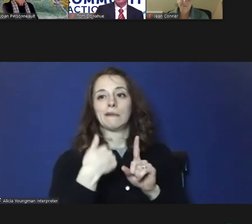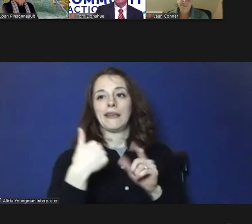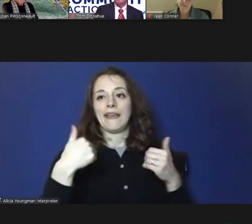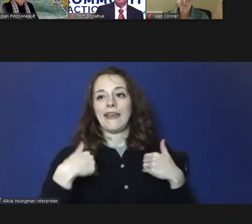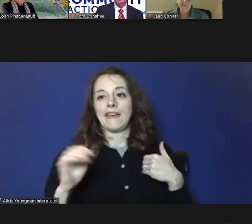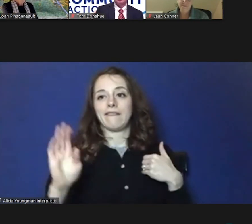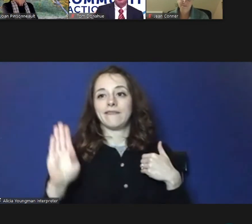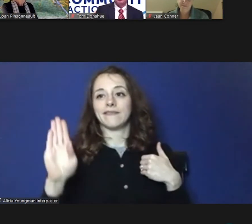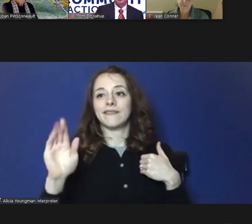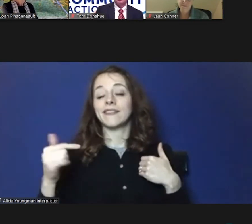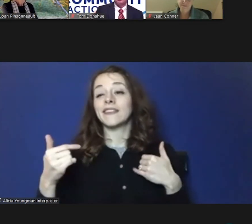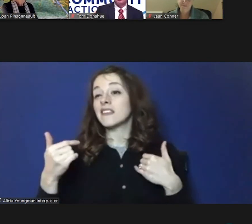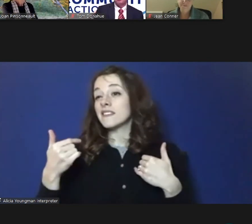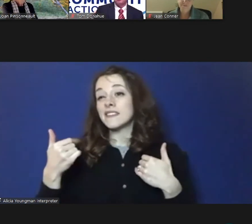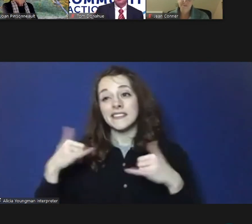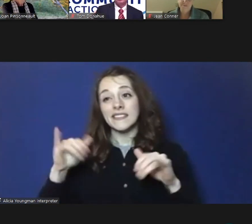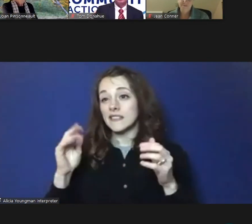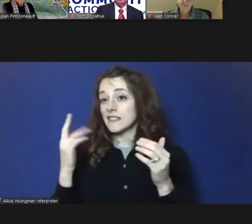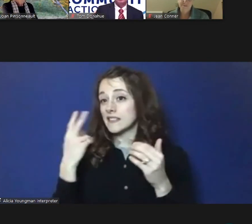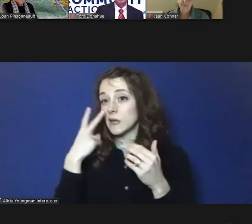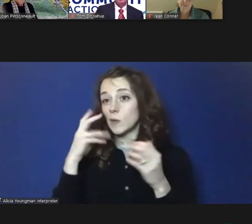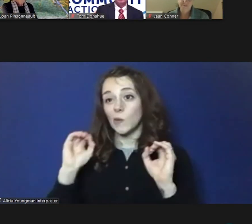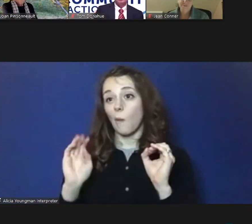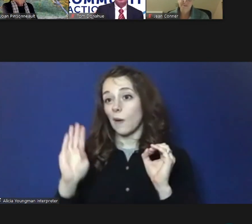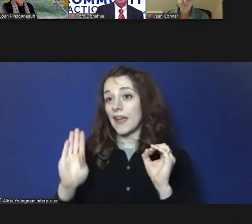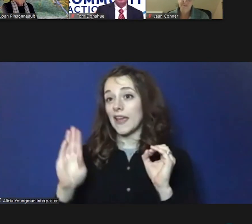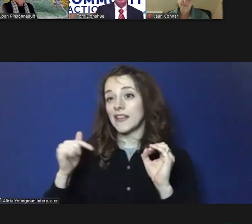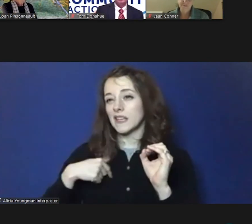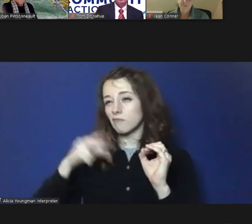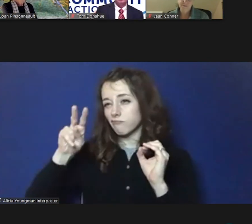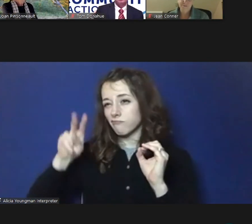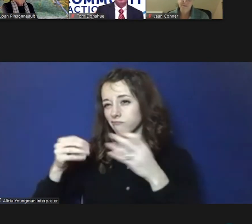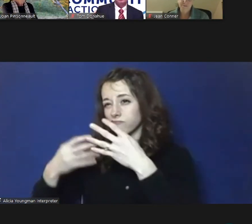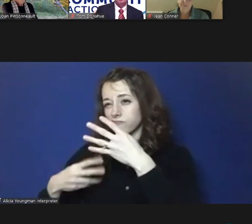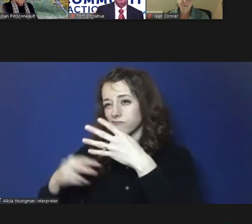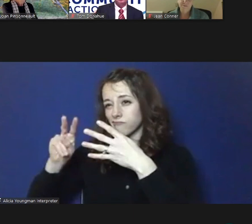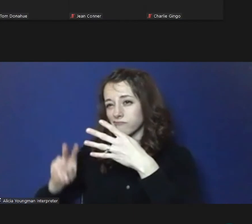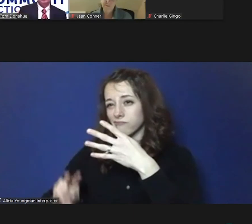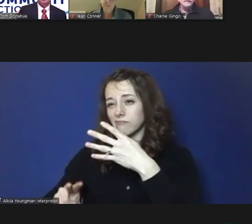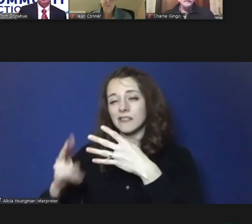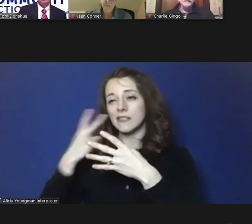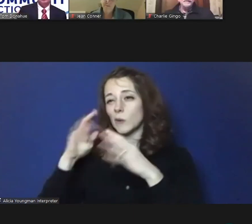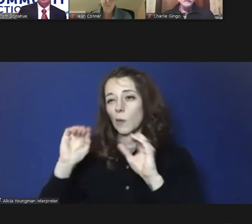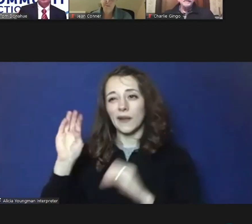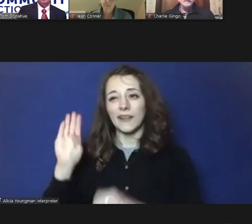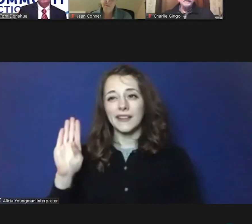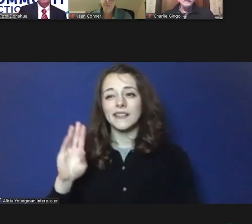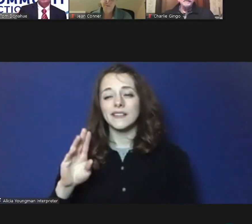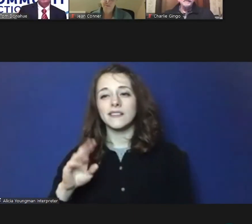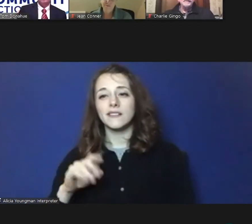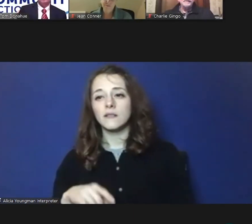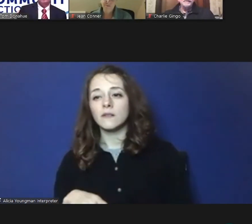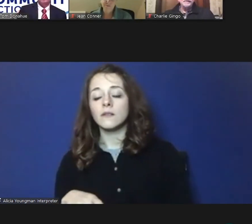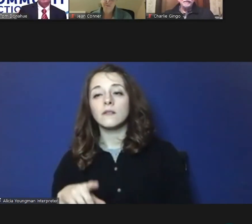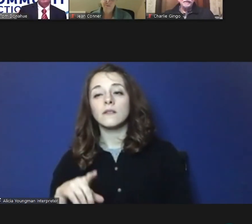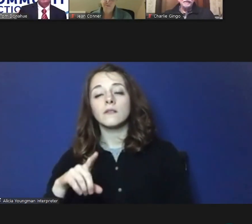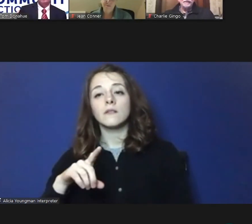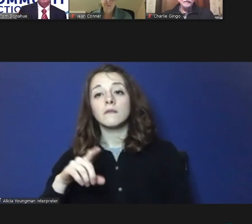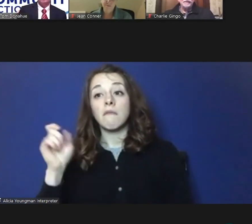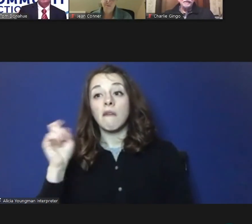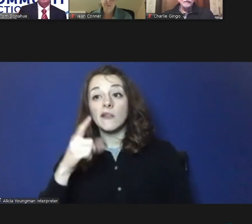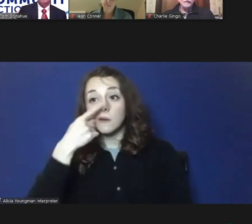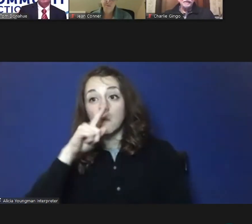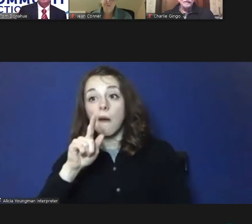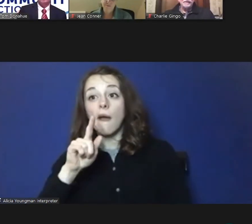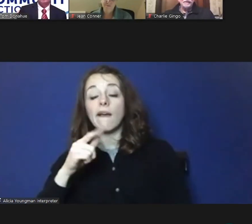but I see no hands raised as I'm scrolling down the list. Jason, may I take just a minute to just